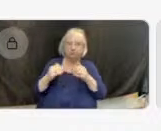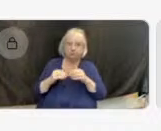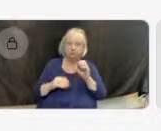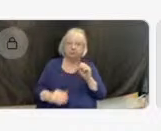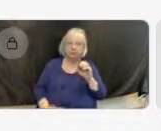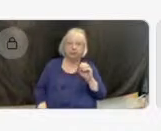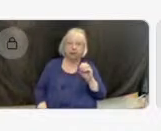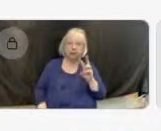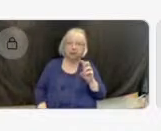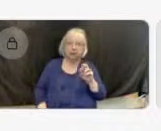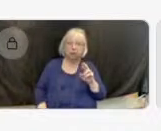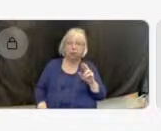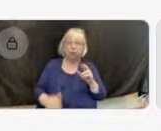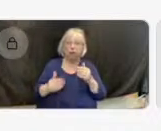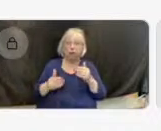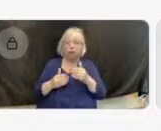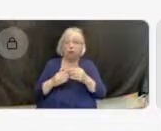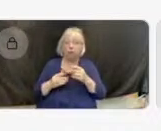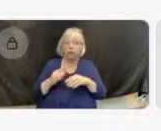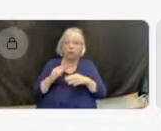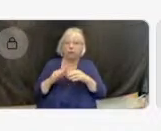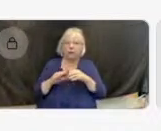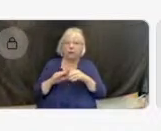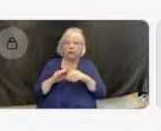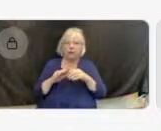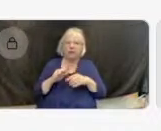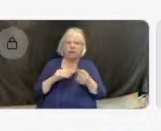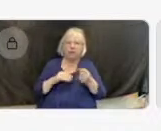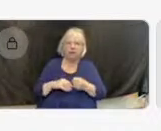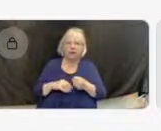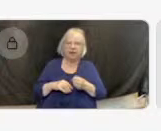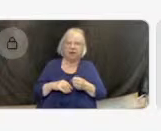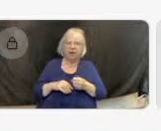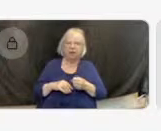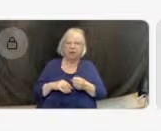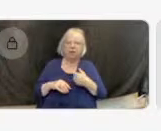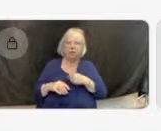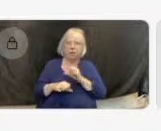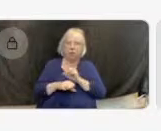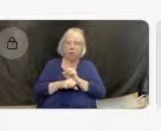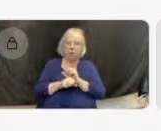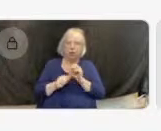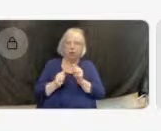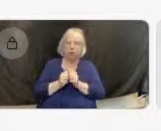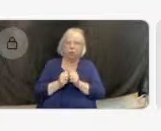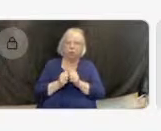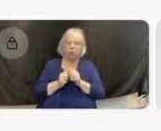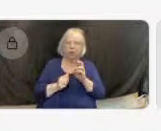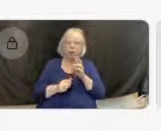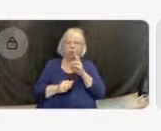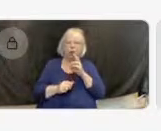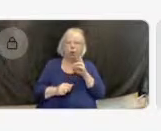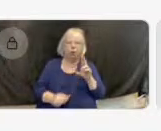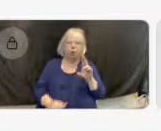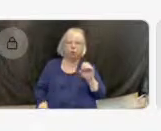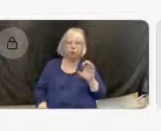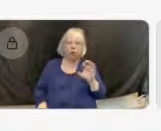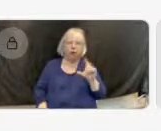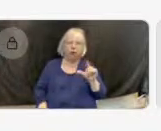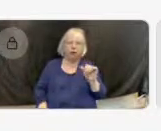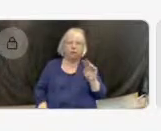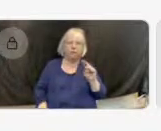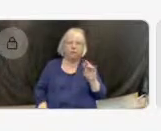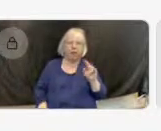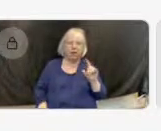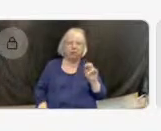sewer is in the creek to the south. And so working with the water reclamation of the city